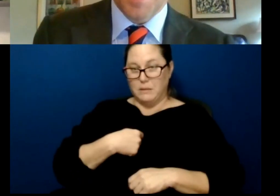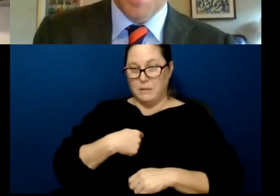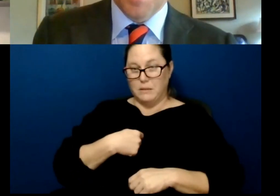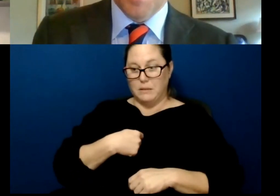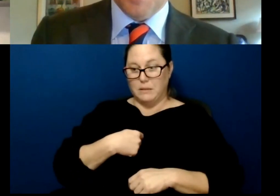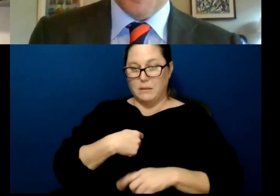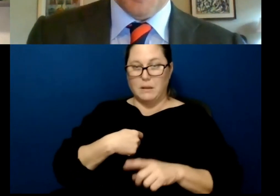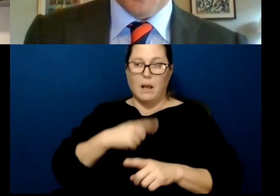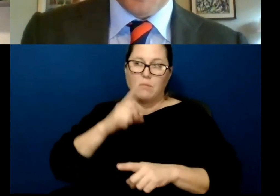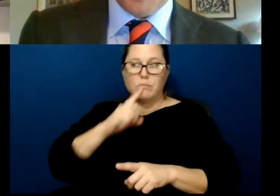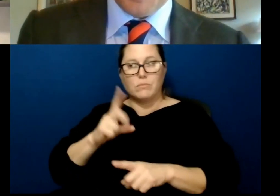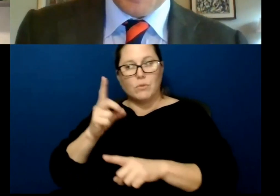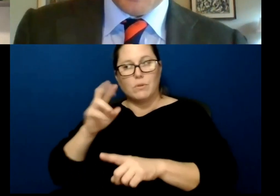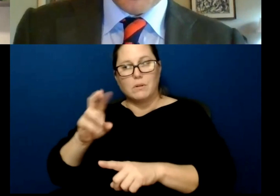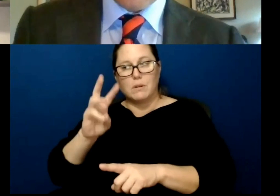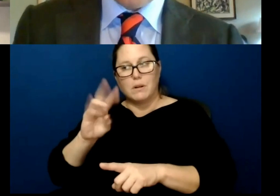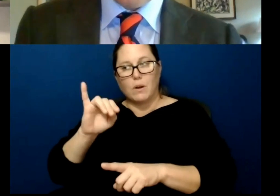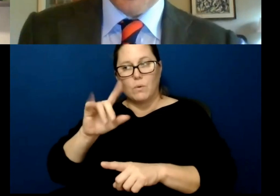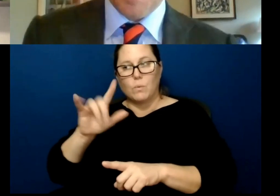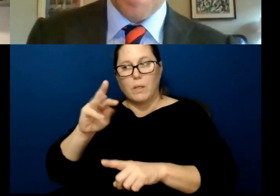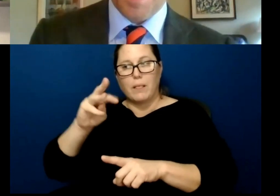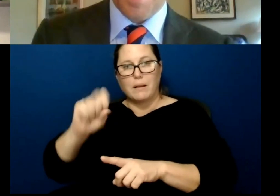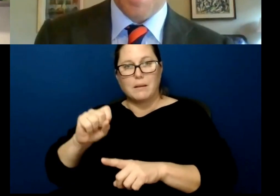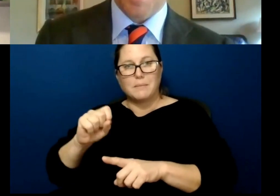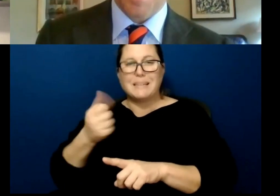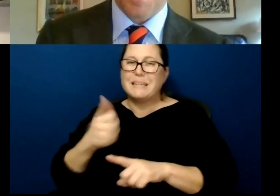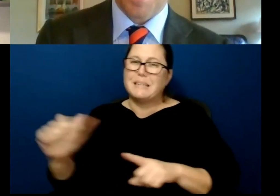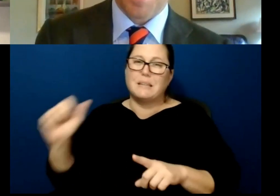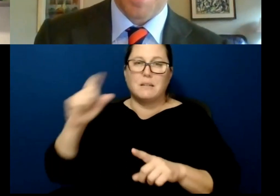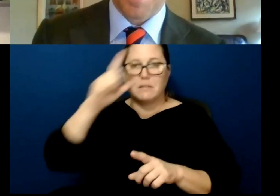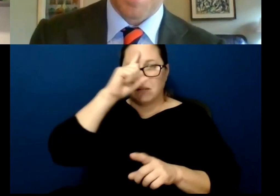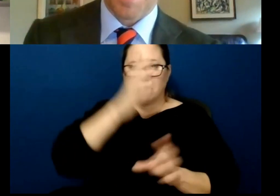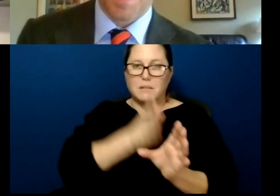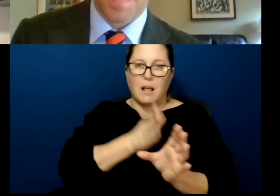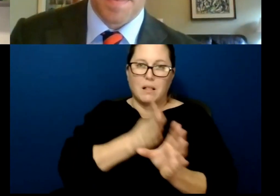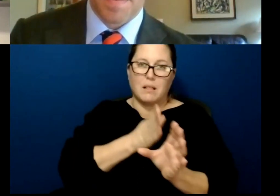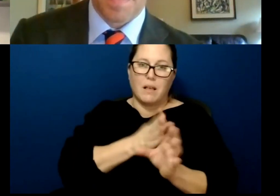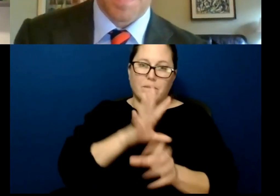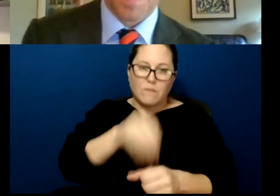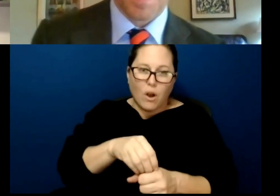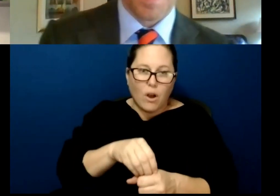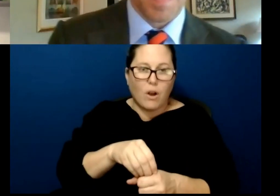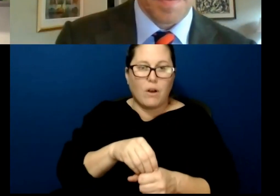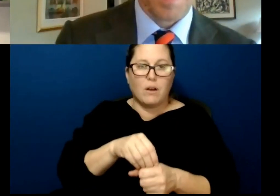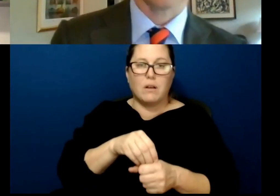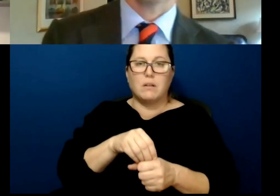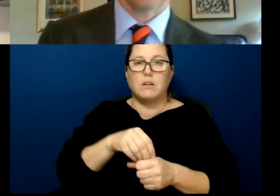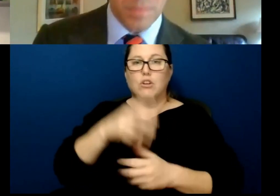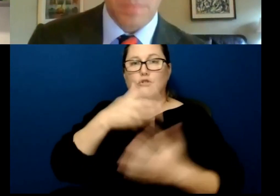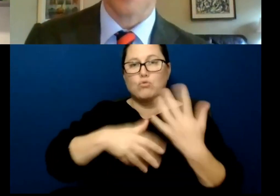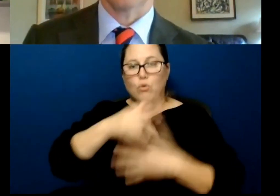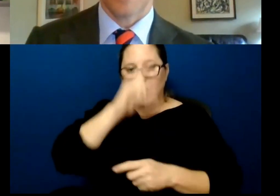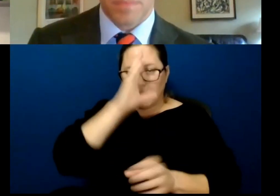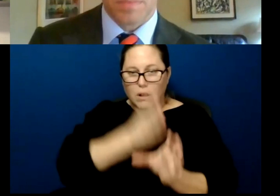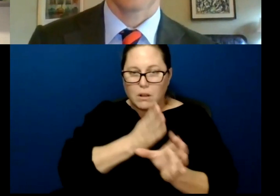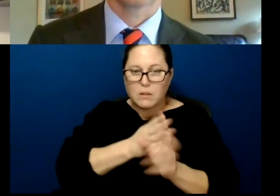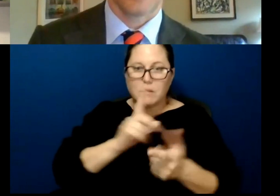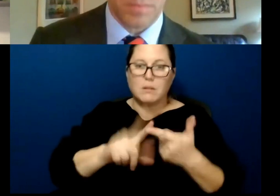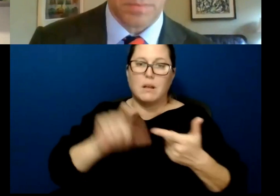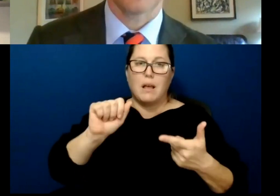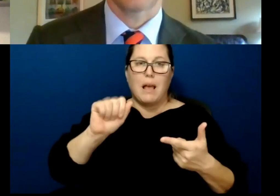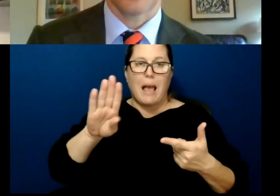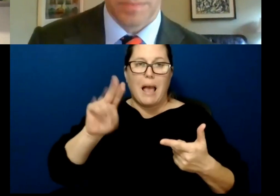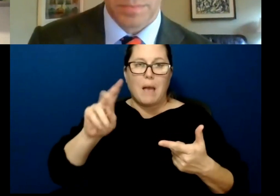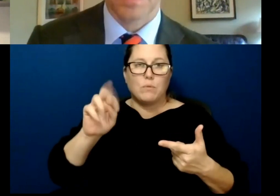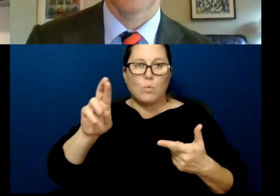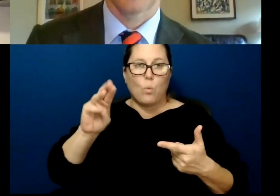sure Dr. Williams as well, any psychology classes that you could potentially take, social psychology, abnormal psychology, general